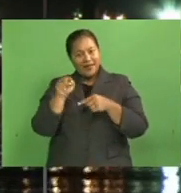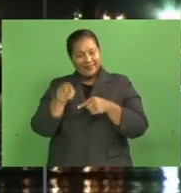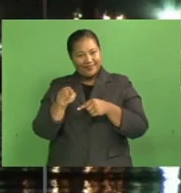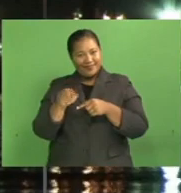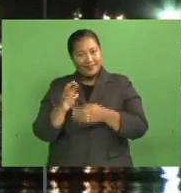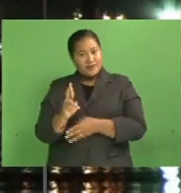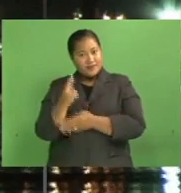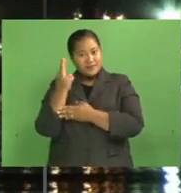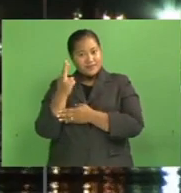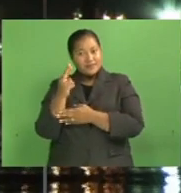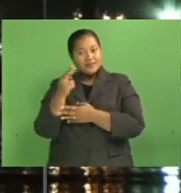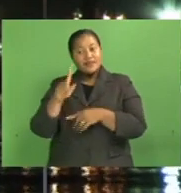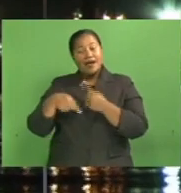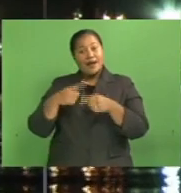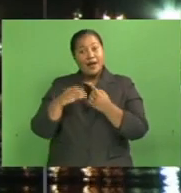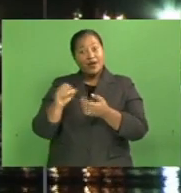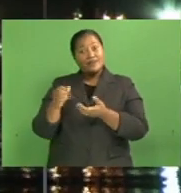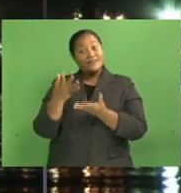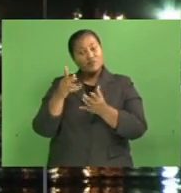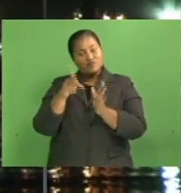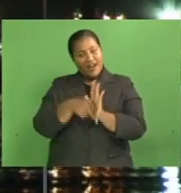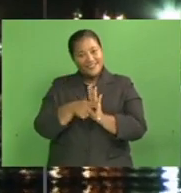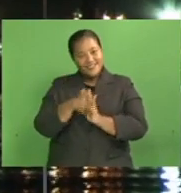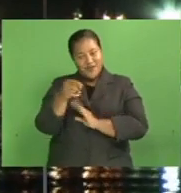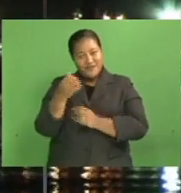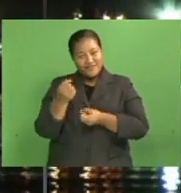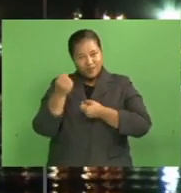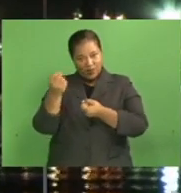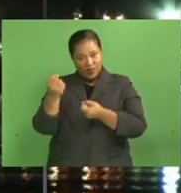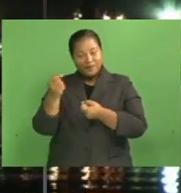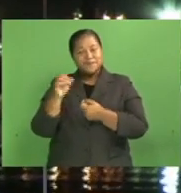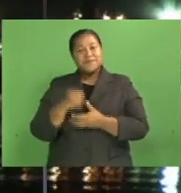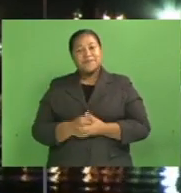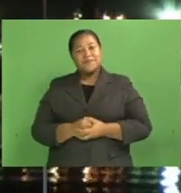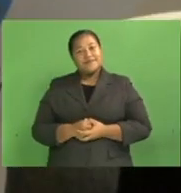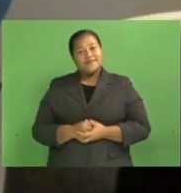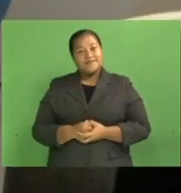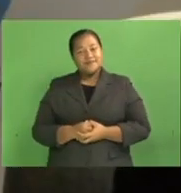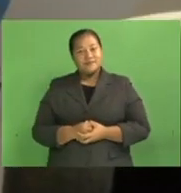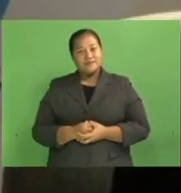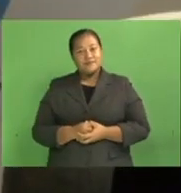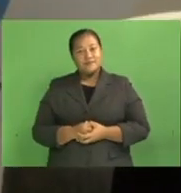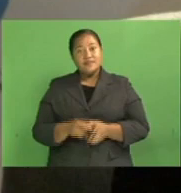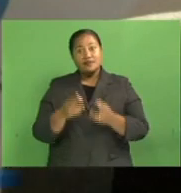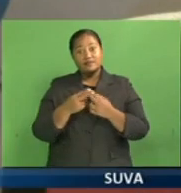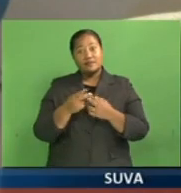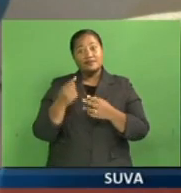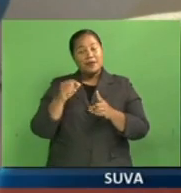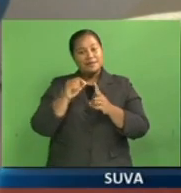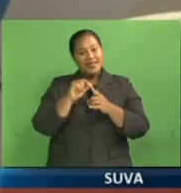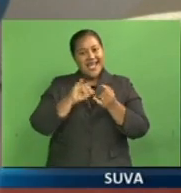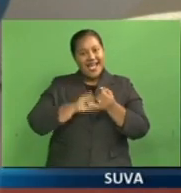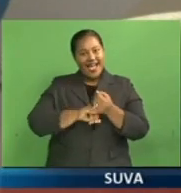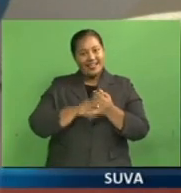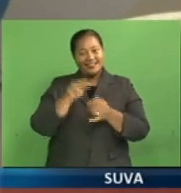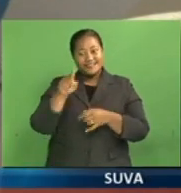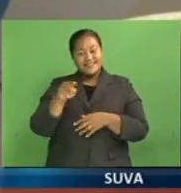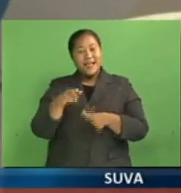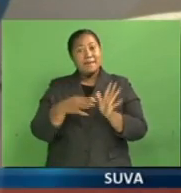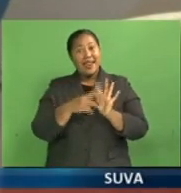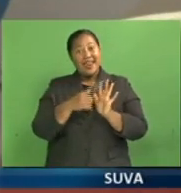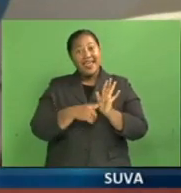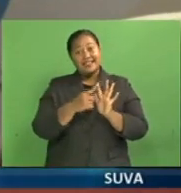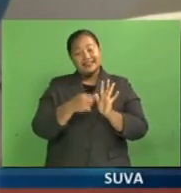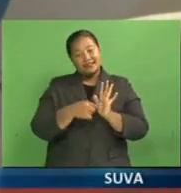representatives regarding a standard price for tambua. Chasai Nanunga reports. Over the years, Permanent Secretary Meletium